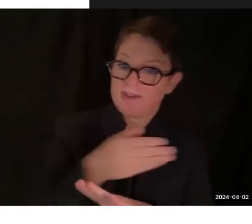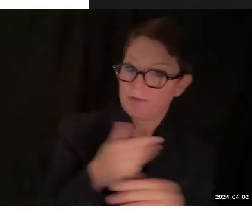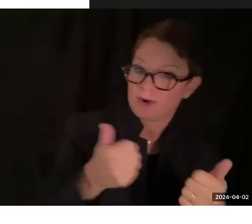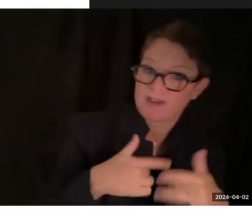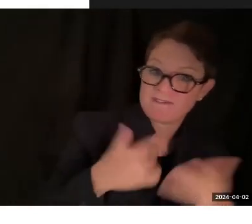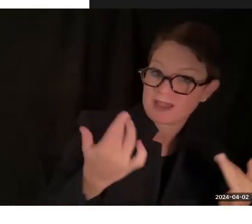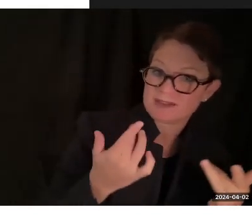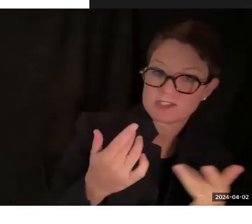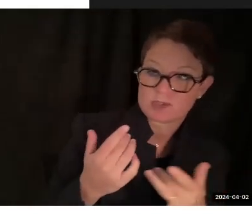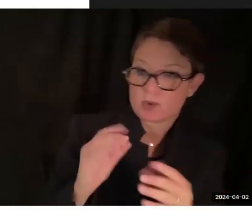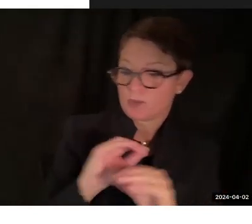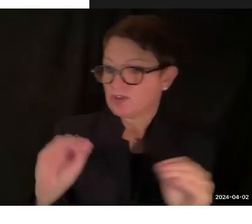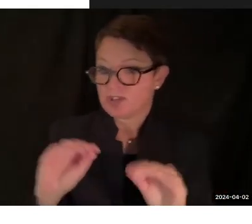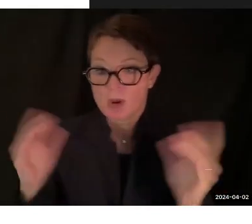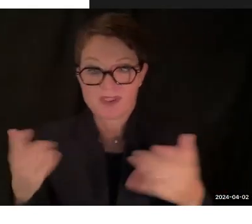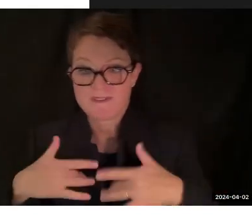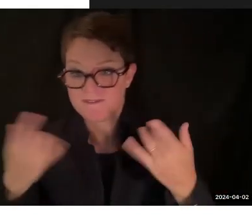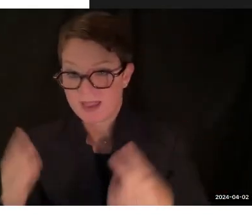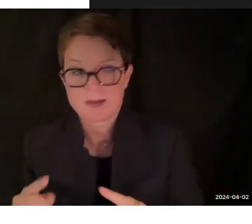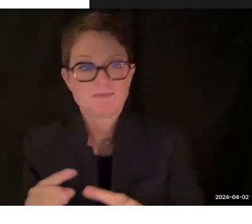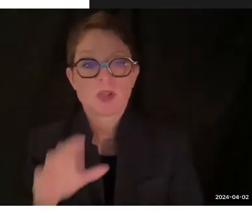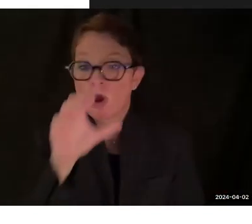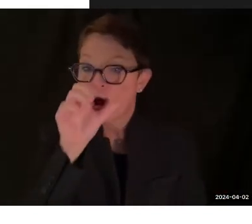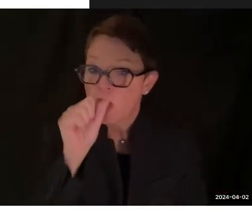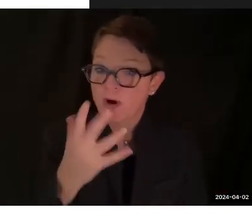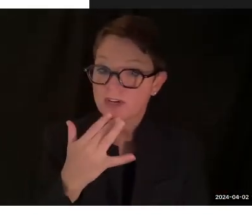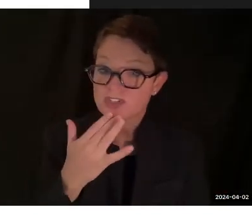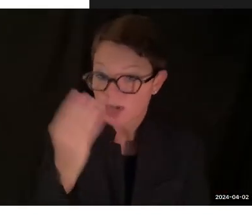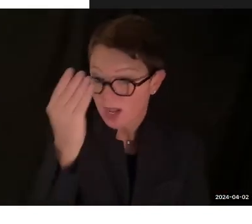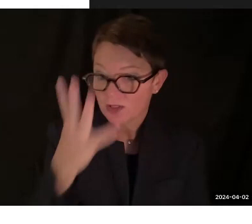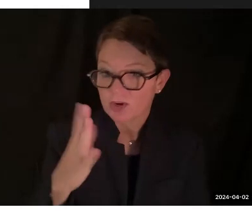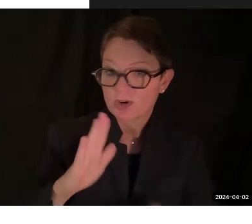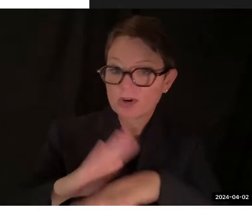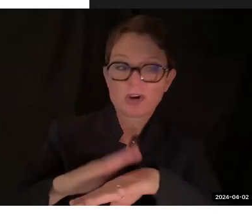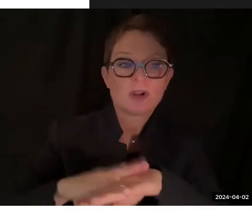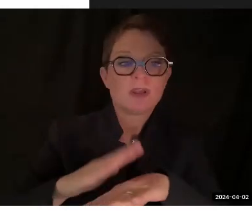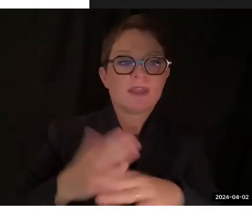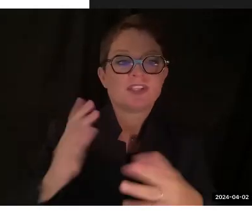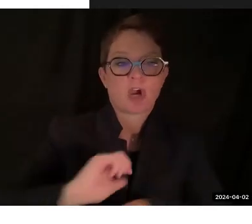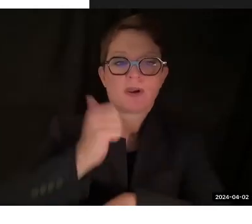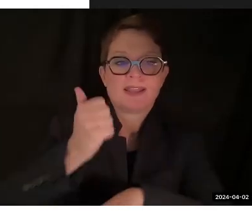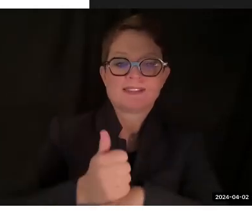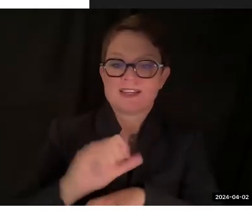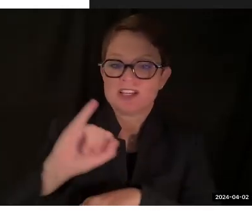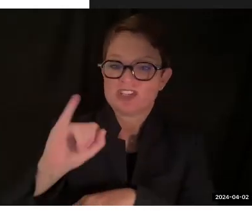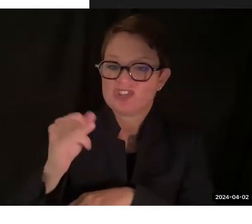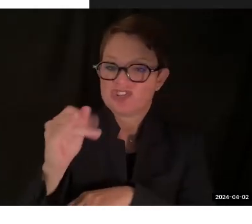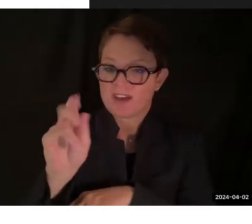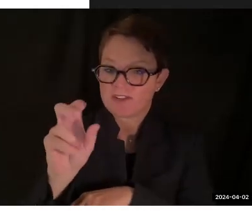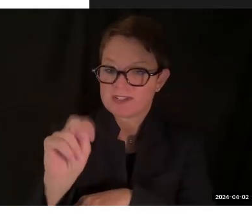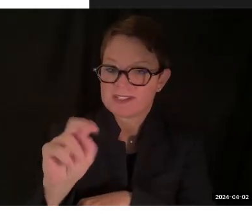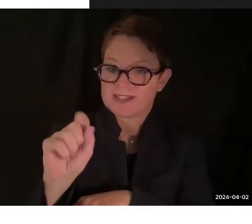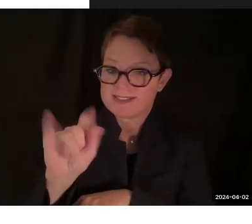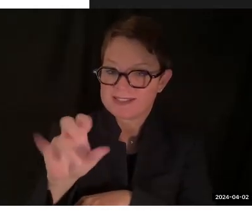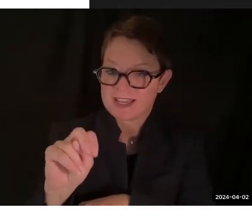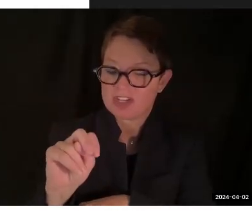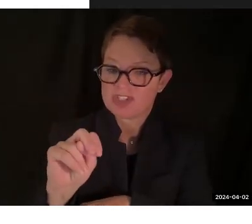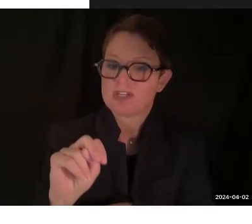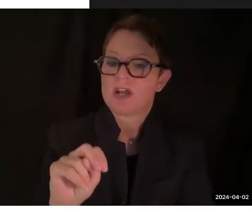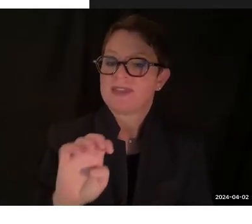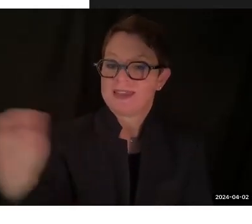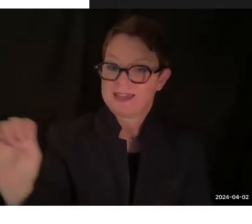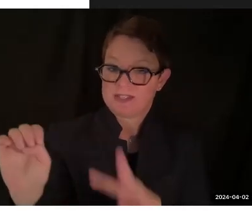itself. The orange color, just to highlight for everyone's reference, that's the existing Jefferson Station on the east and